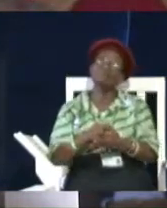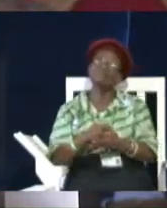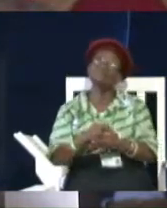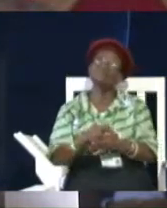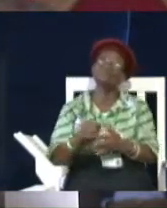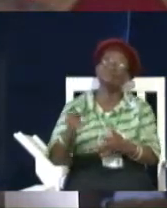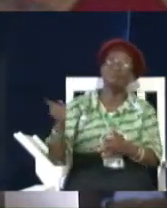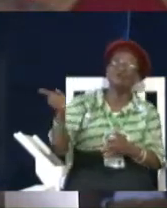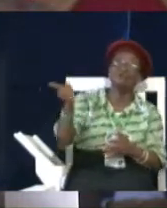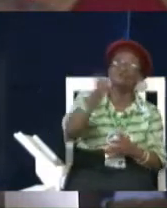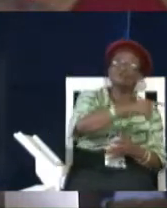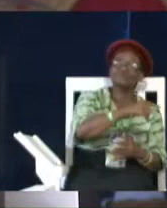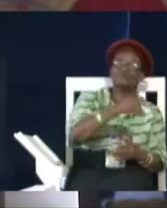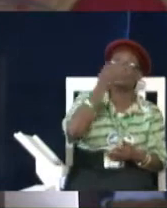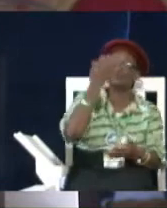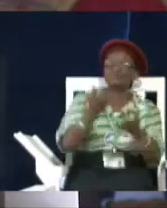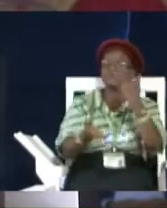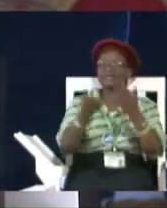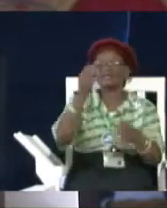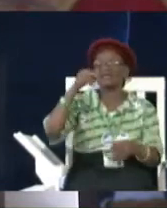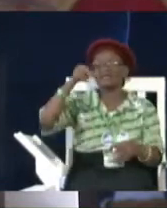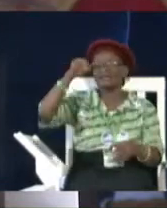You may need to go for it.